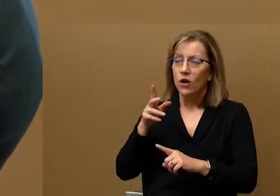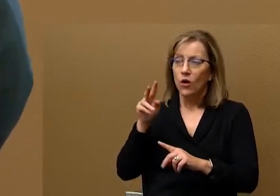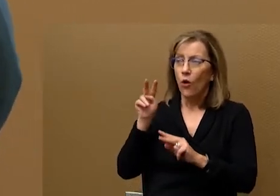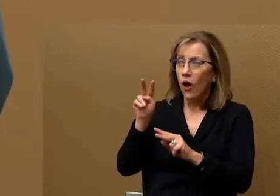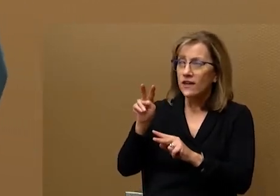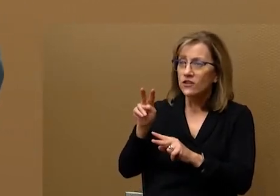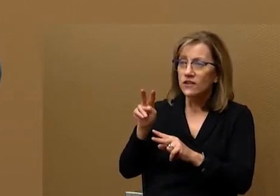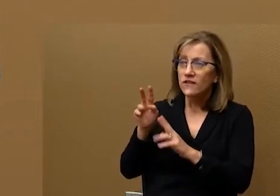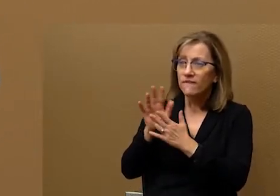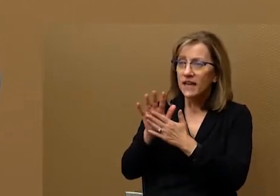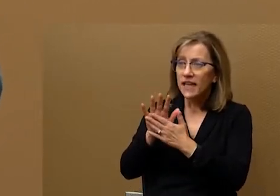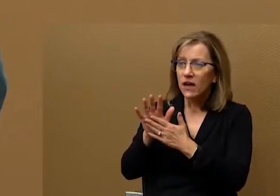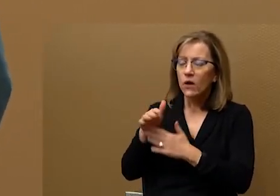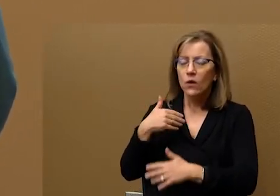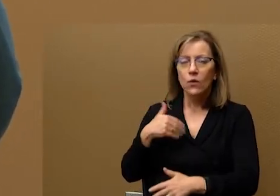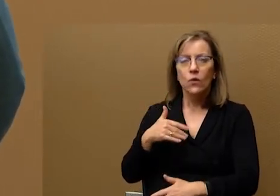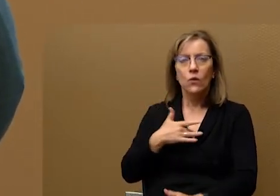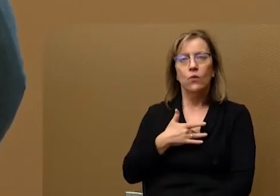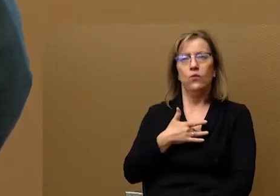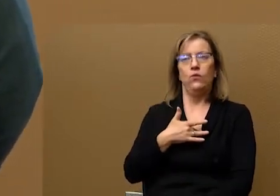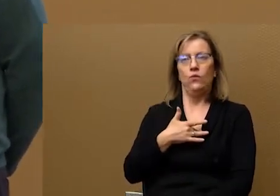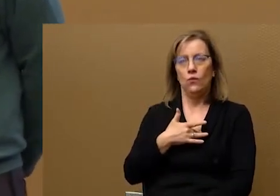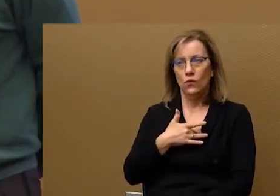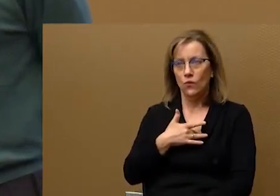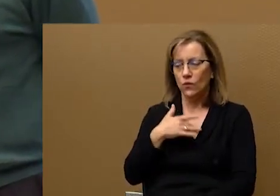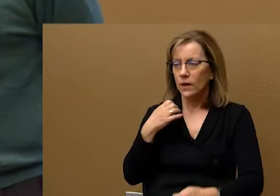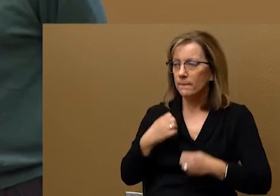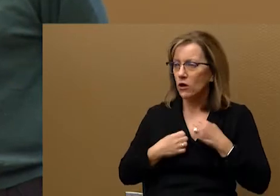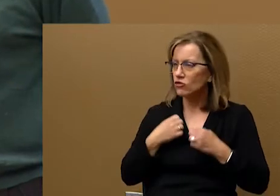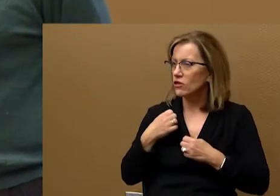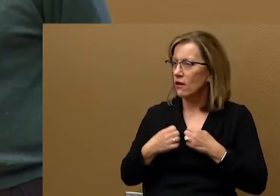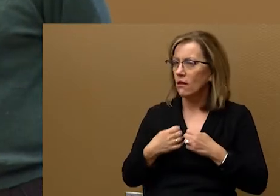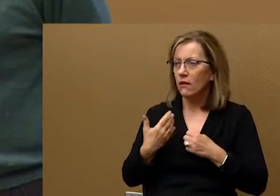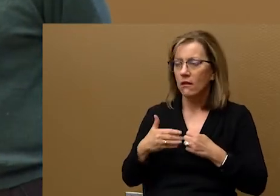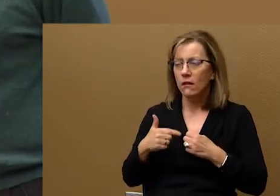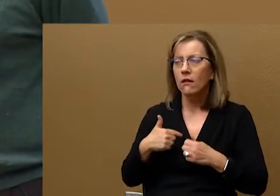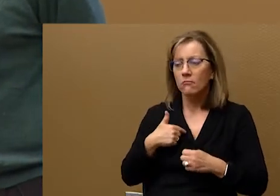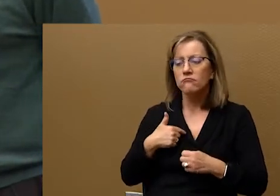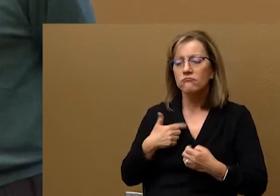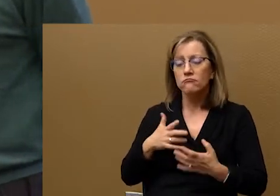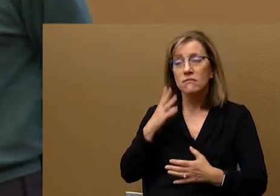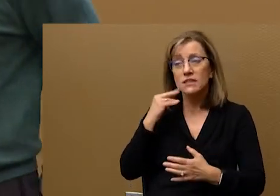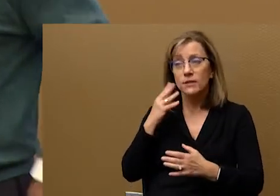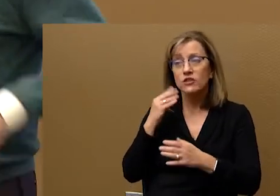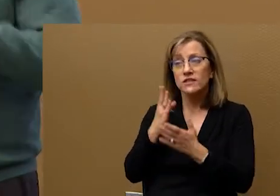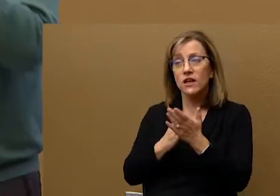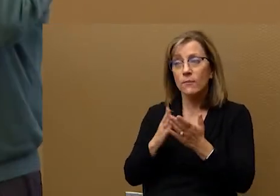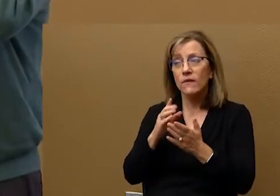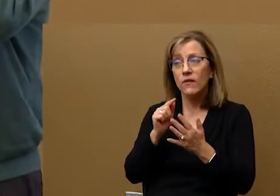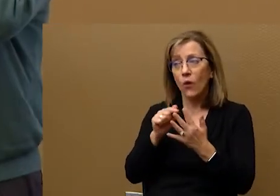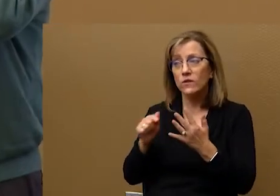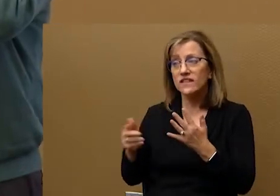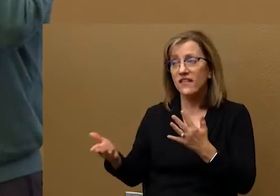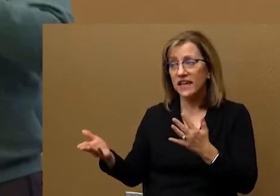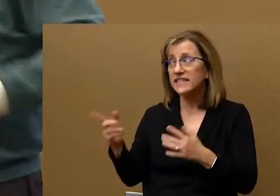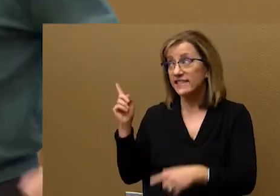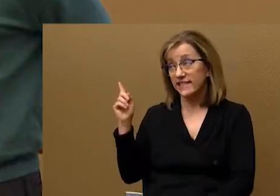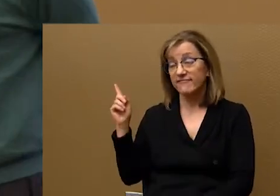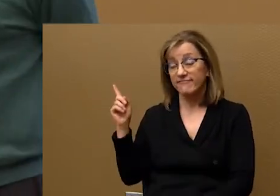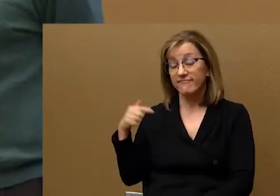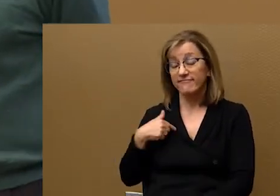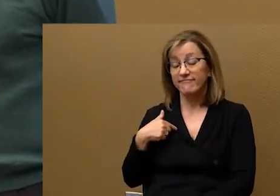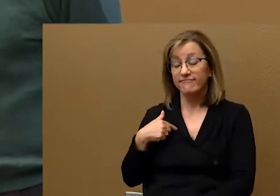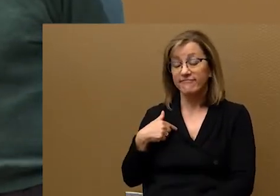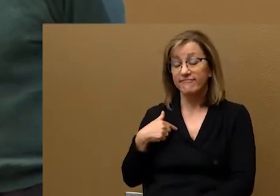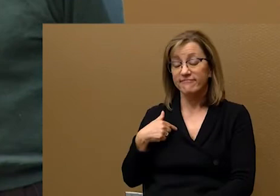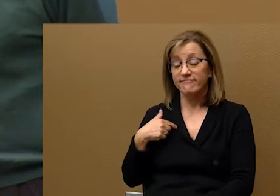Hi, watching this video was very emotional because I've experienced some of those things.